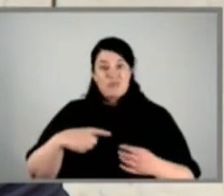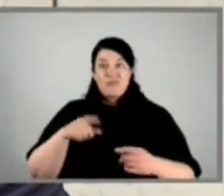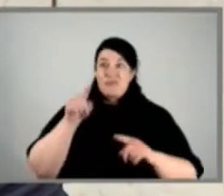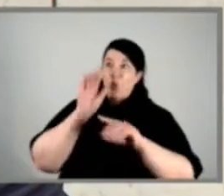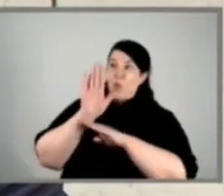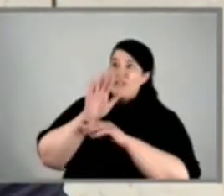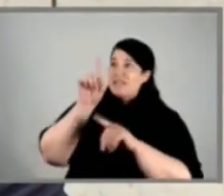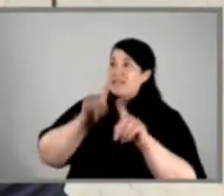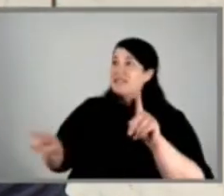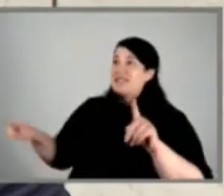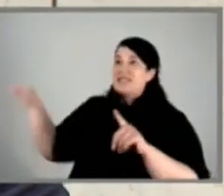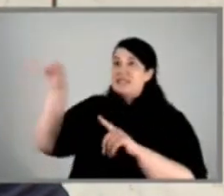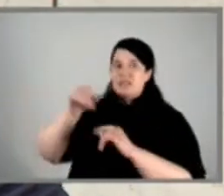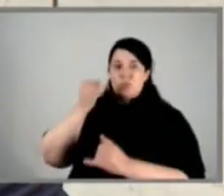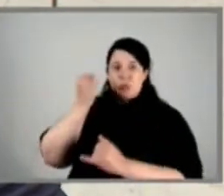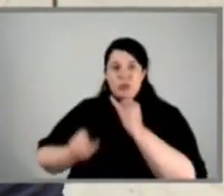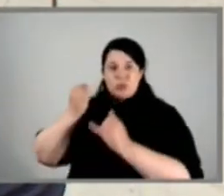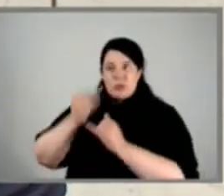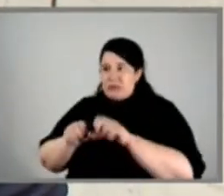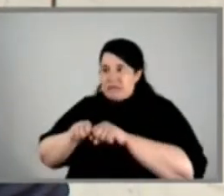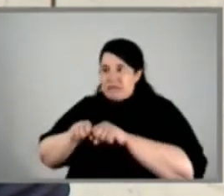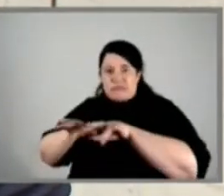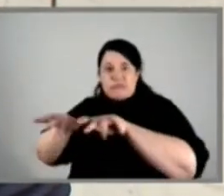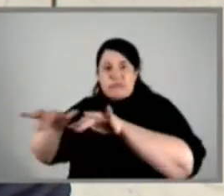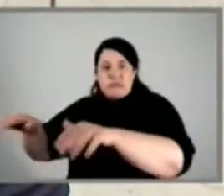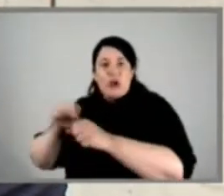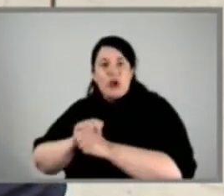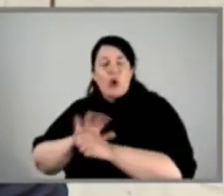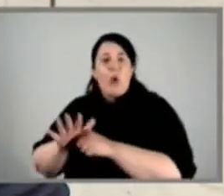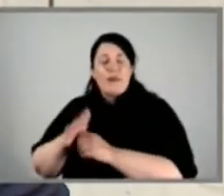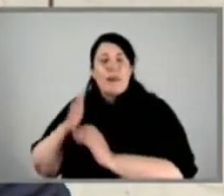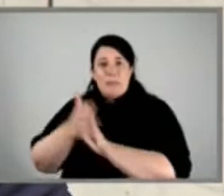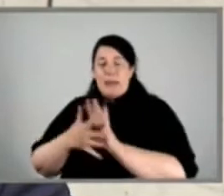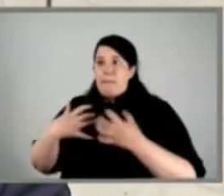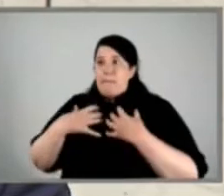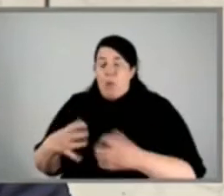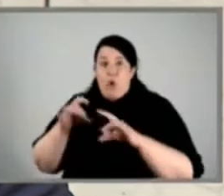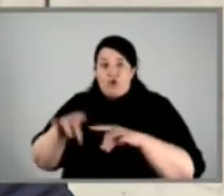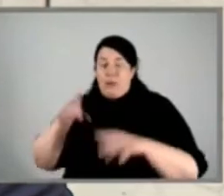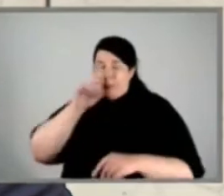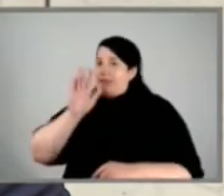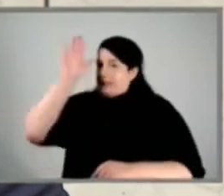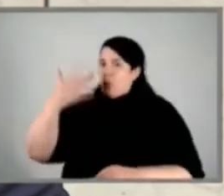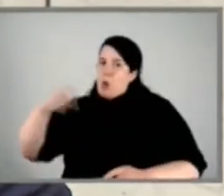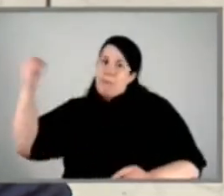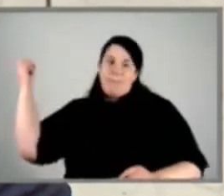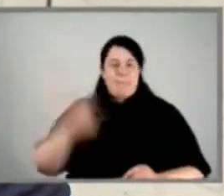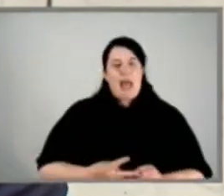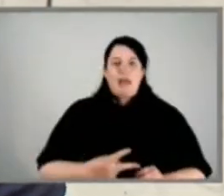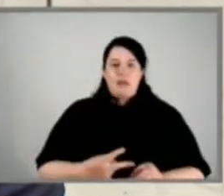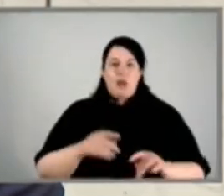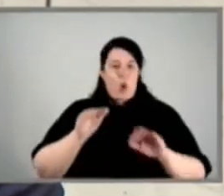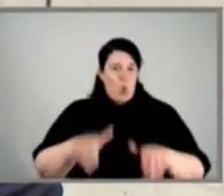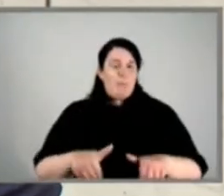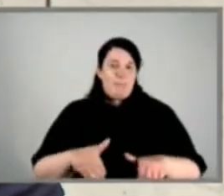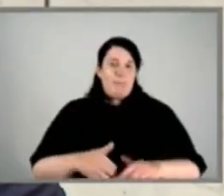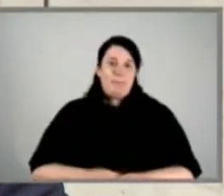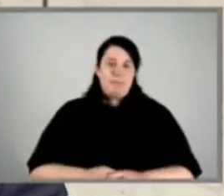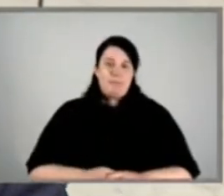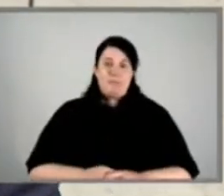parts of the world, we are seeing more Australians, even than a couple of months ago, seeking to come back. More Australians who may